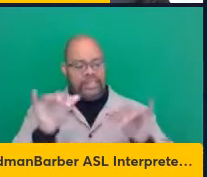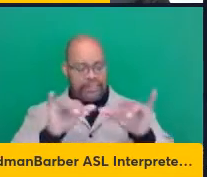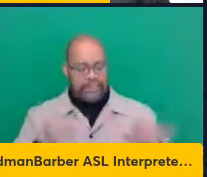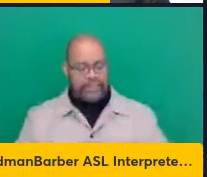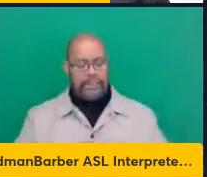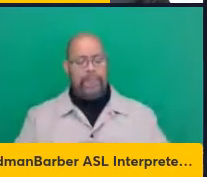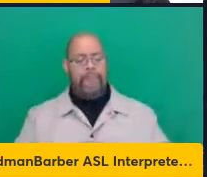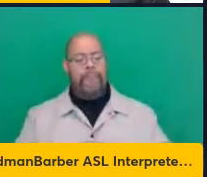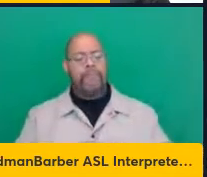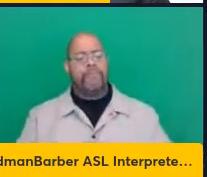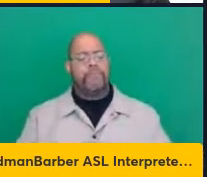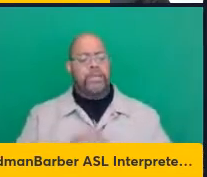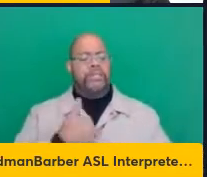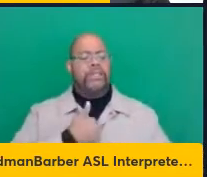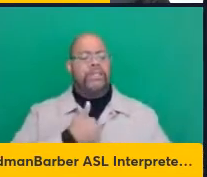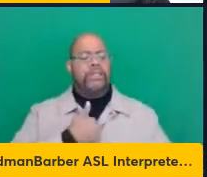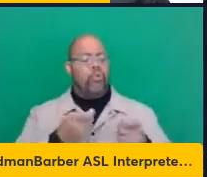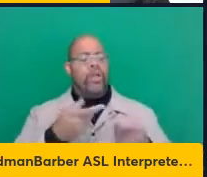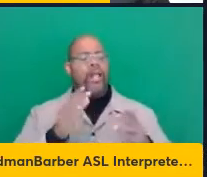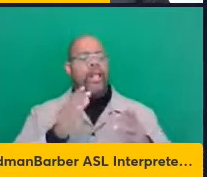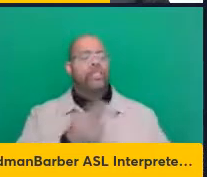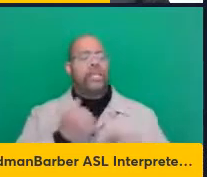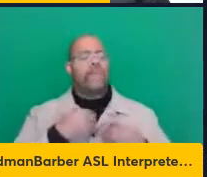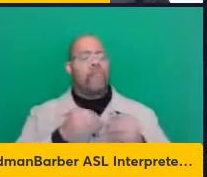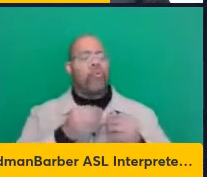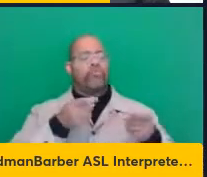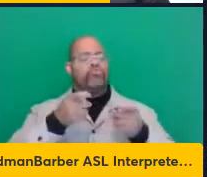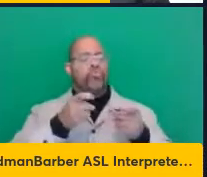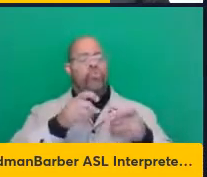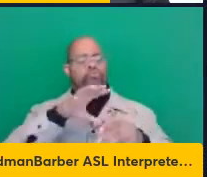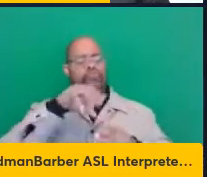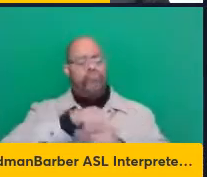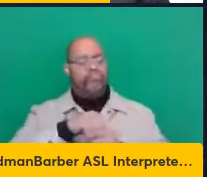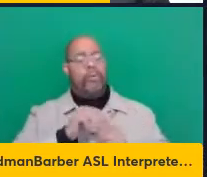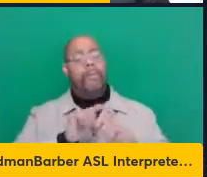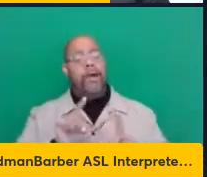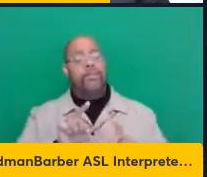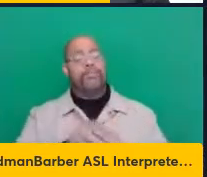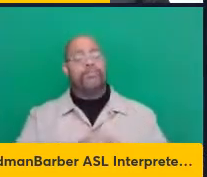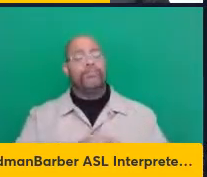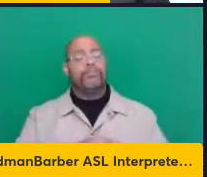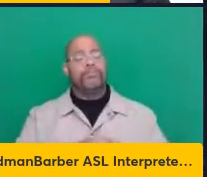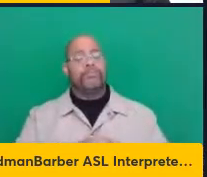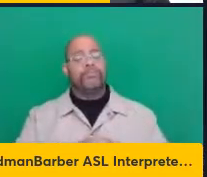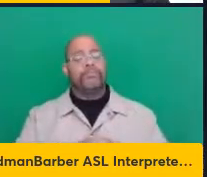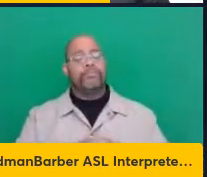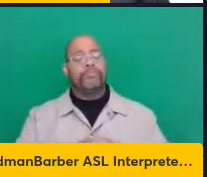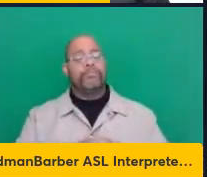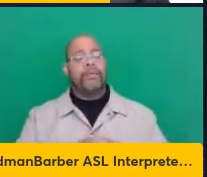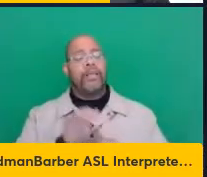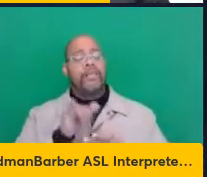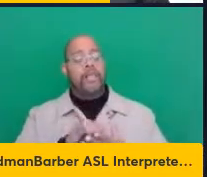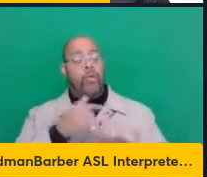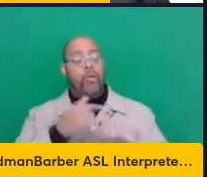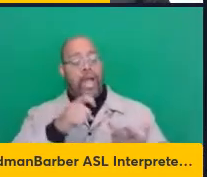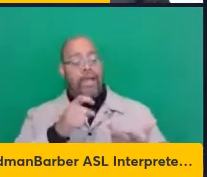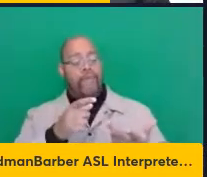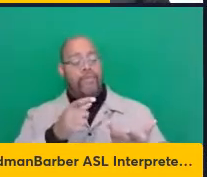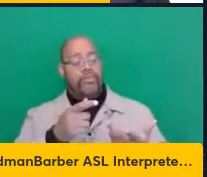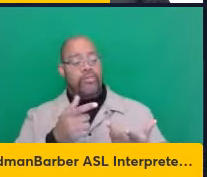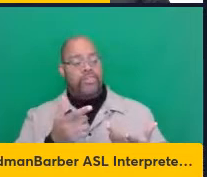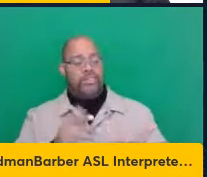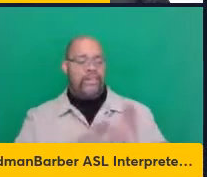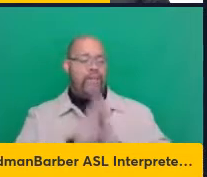which allows us to have more control. But in exchange, we had to raise our own